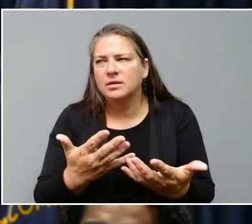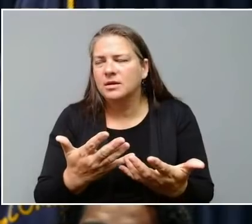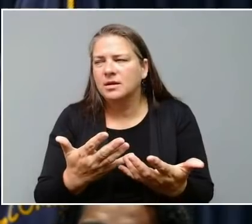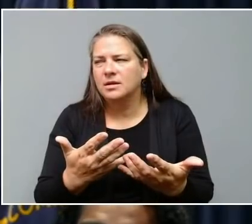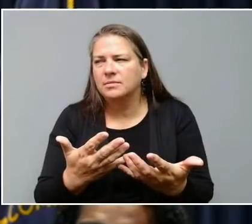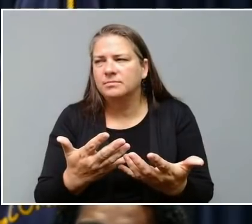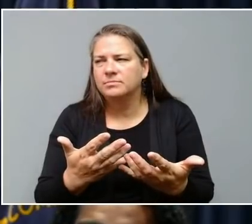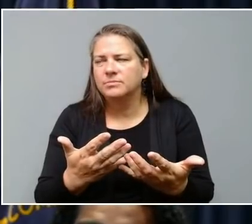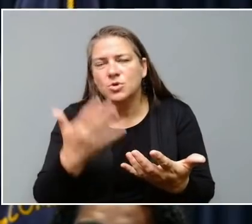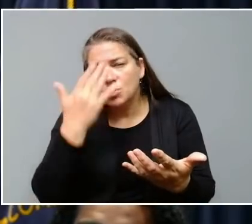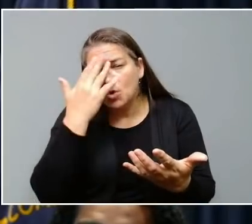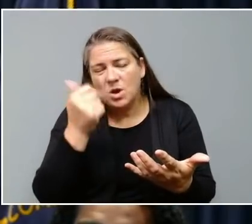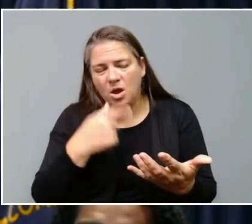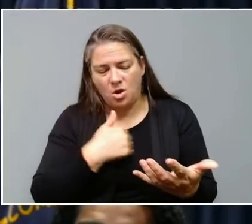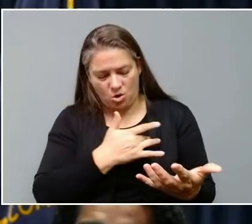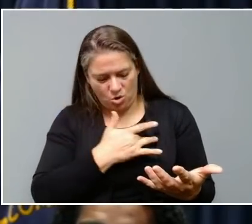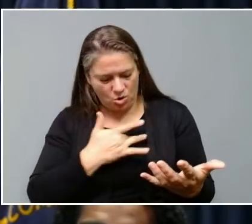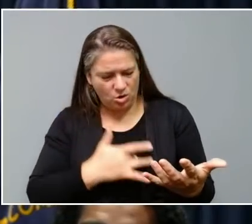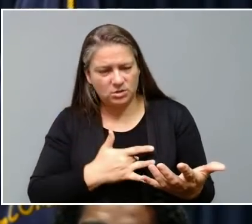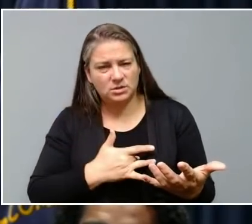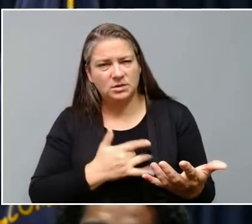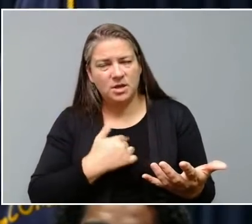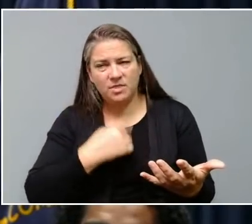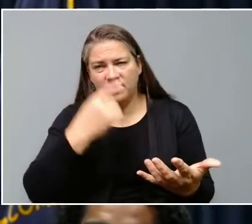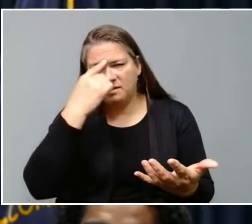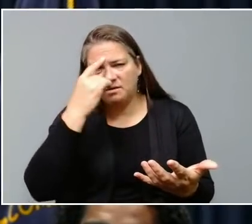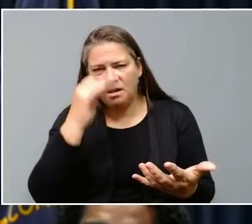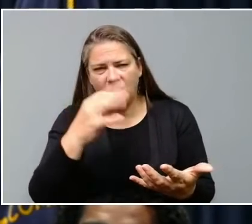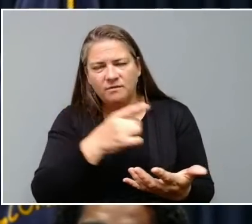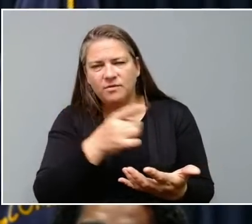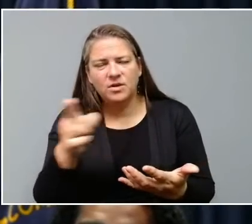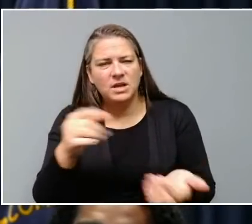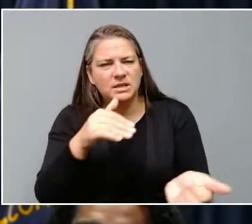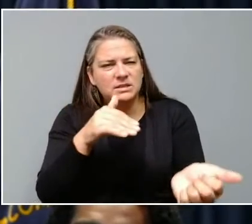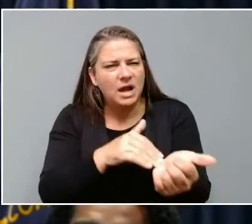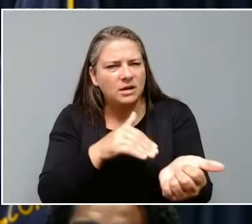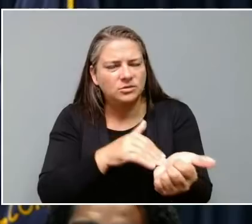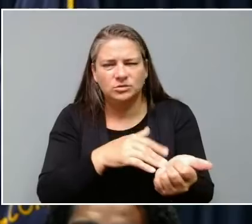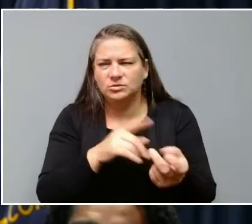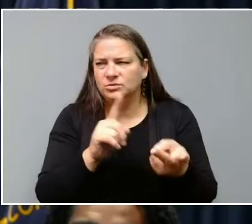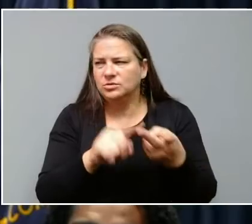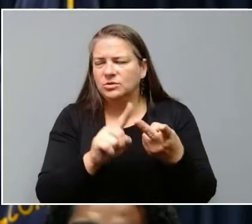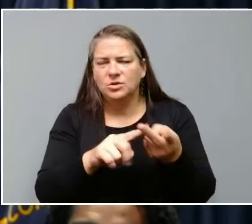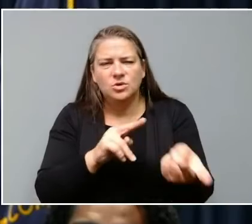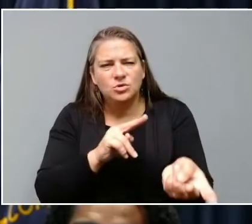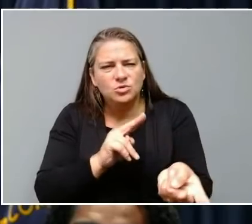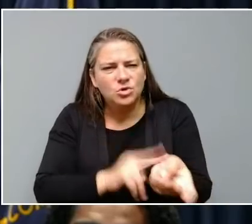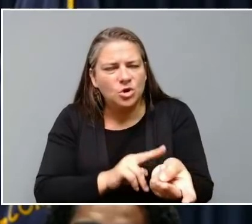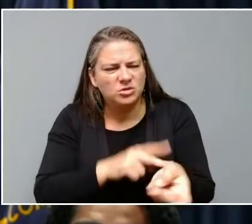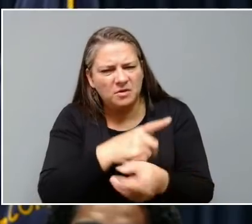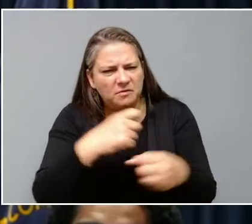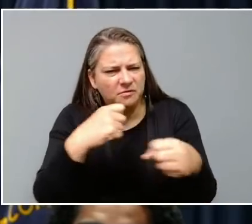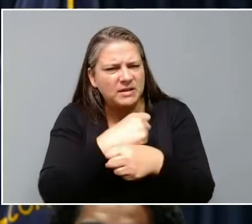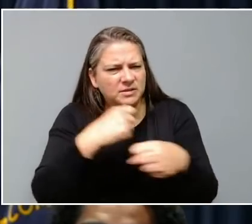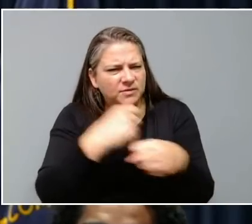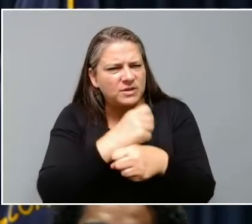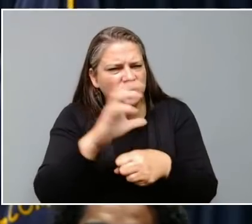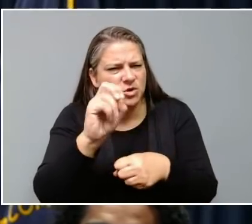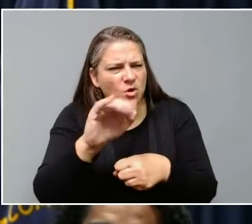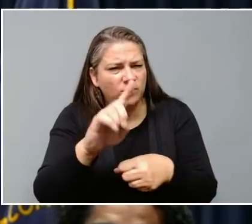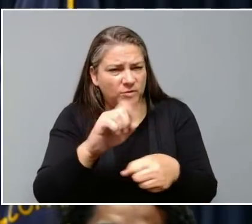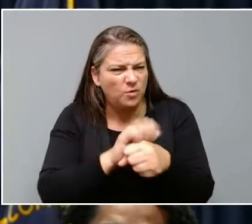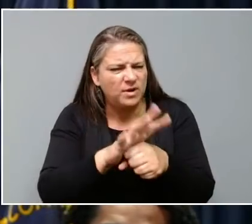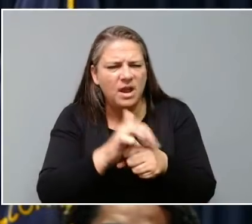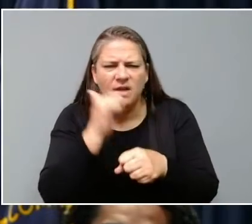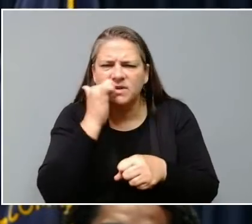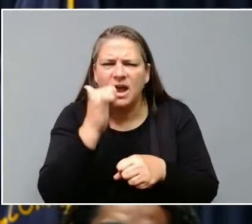going out to all those frontline caregivers, the physicians, the nurses who are fighting this battle on a daily basis. But